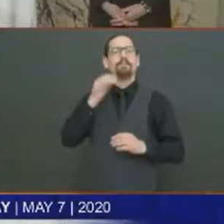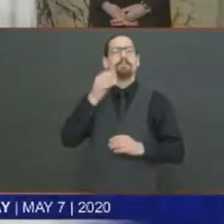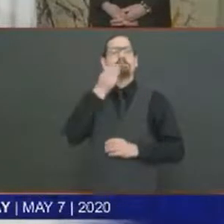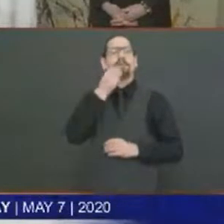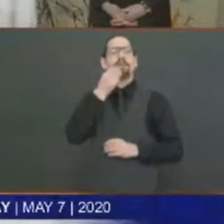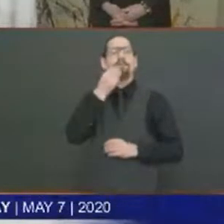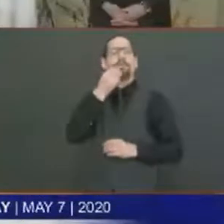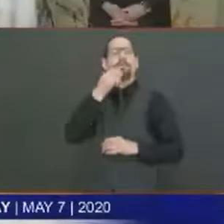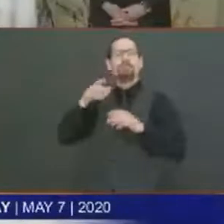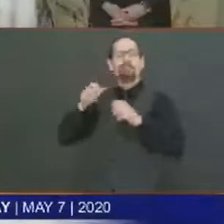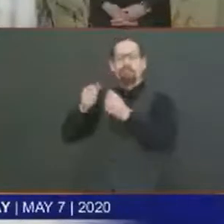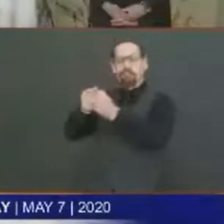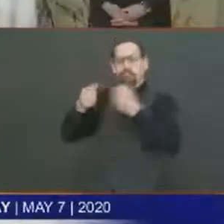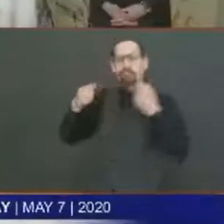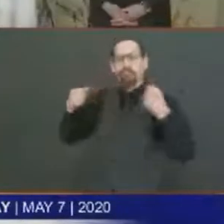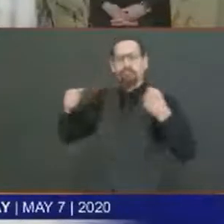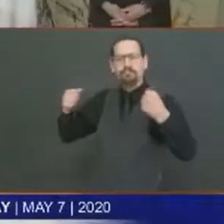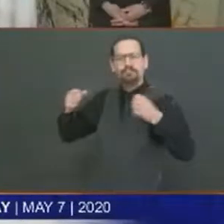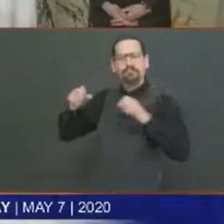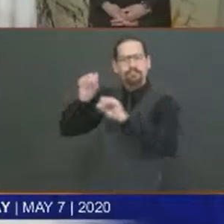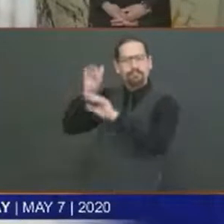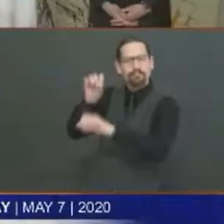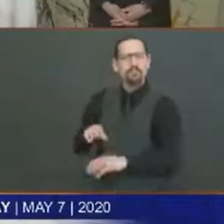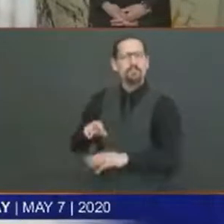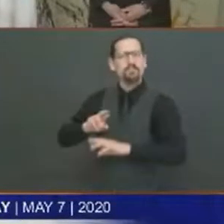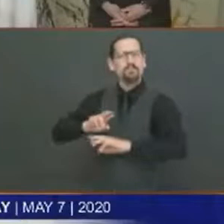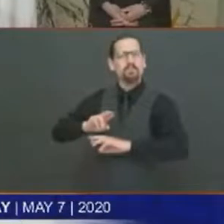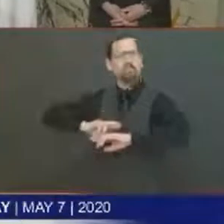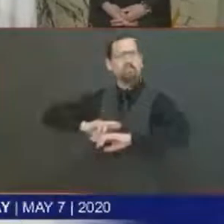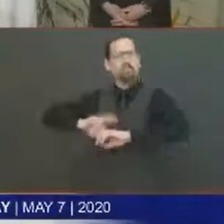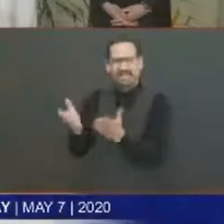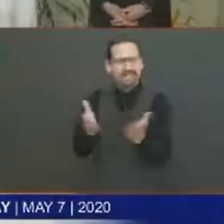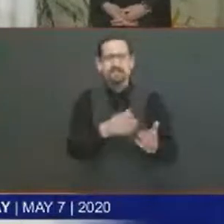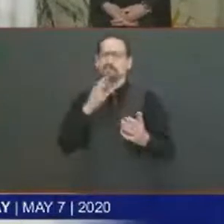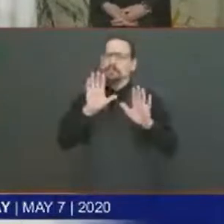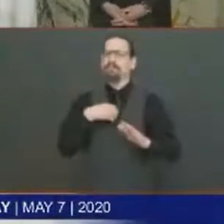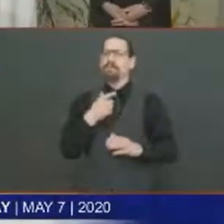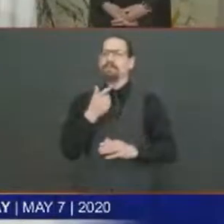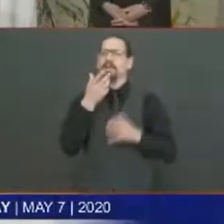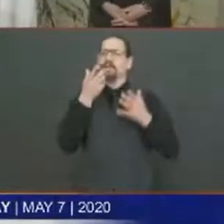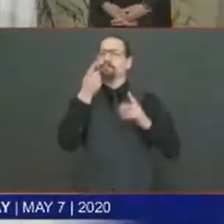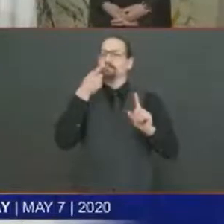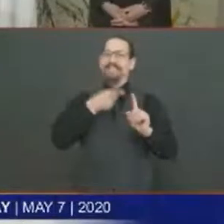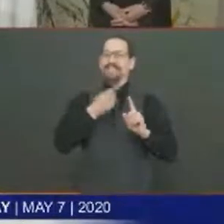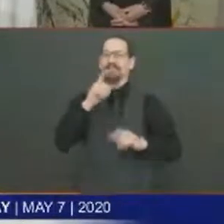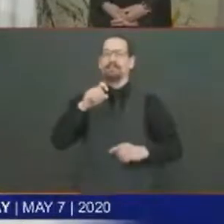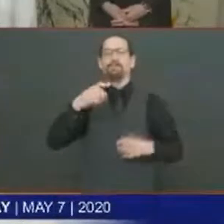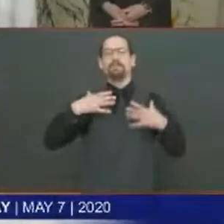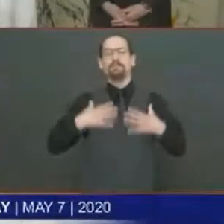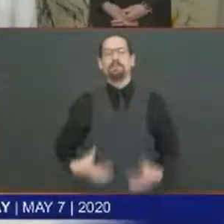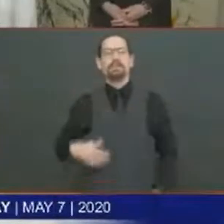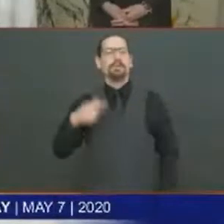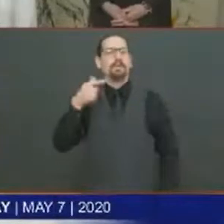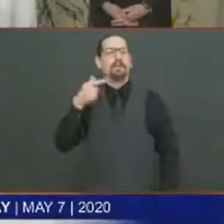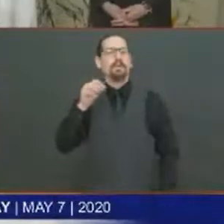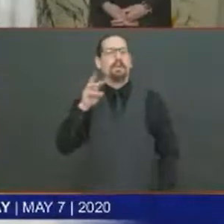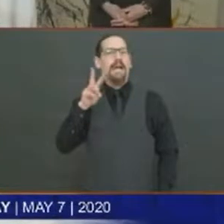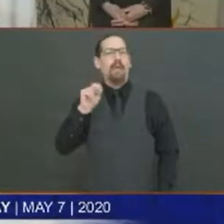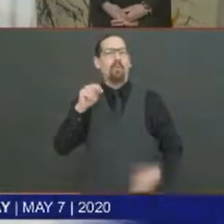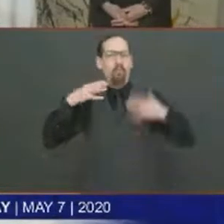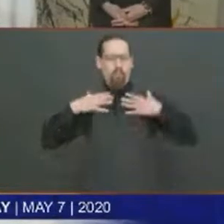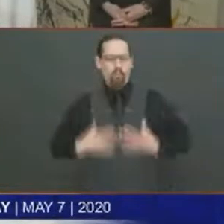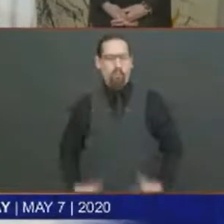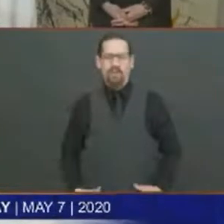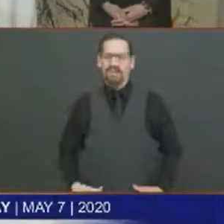continue to struggle a little bit with gowns. For whatever reason, there's a global shortage of gowns. However, we